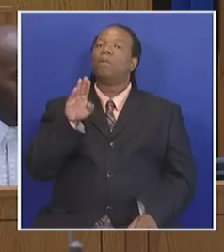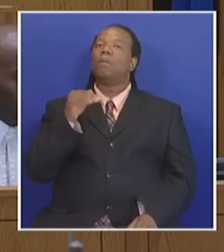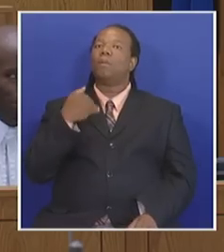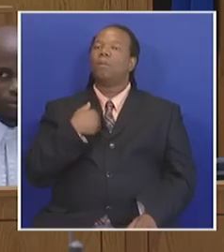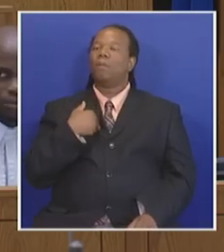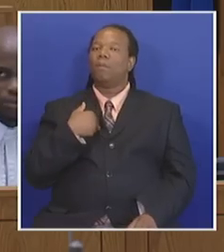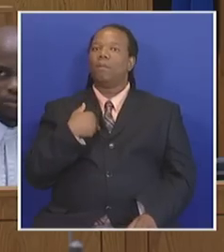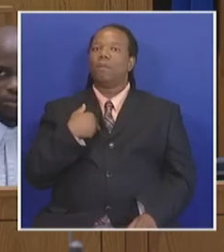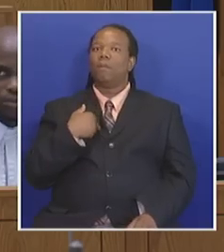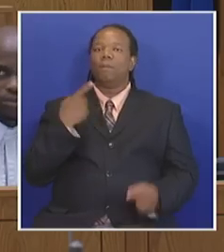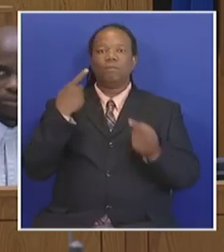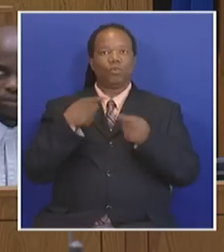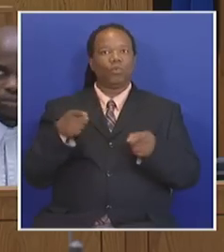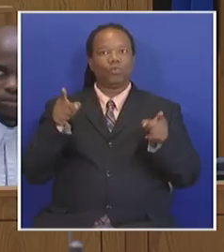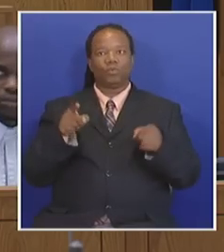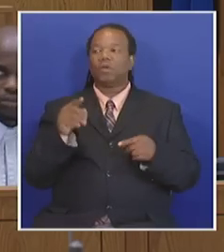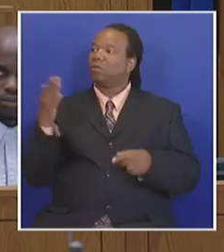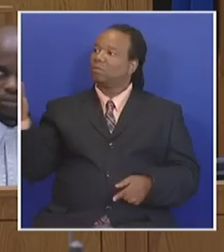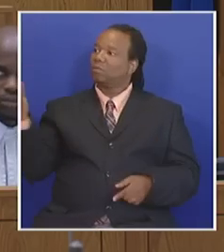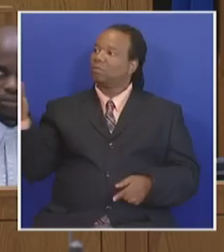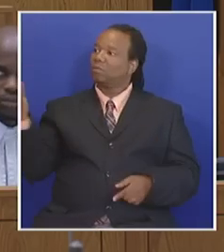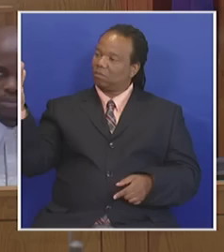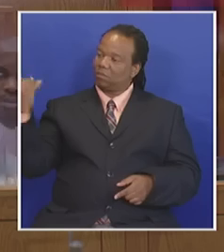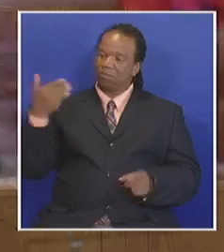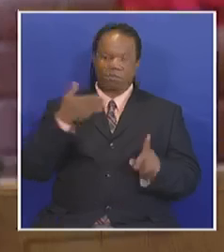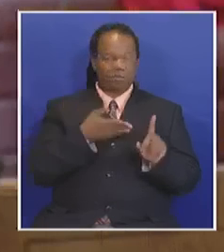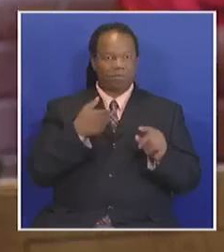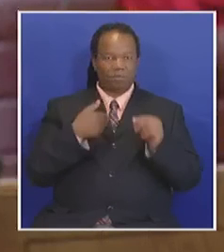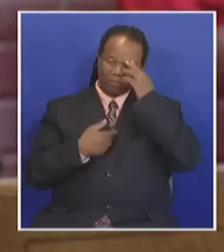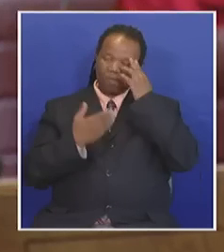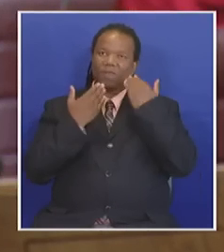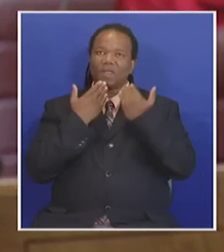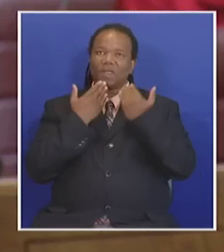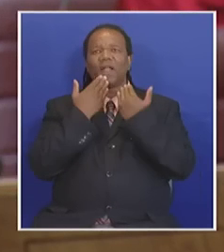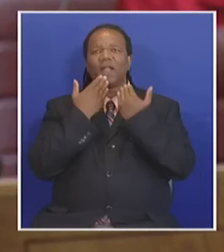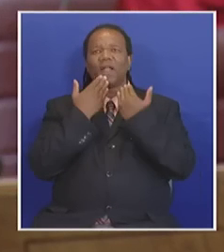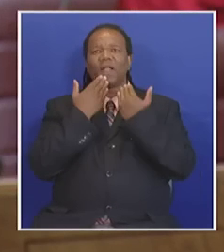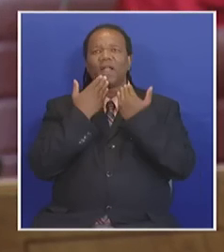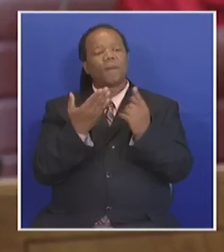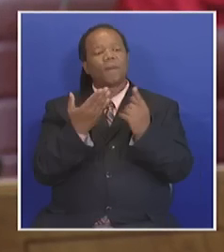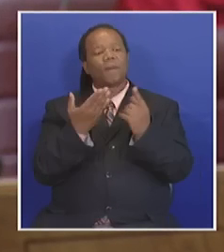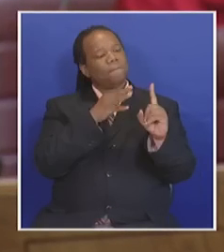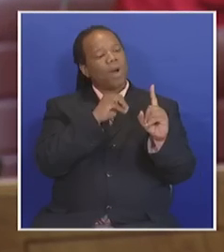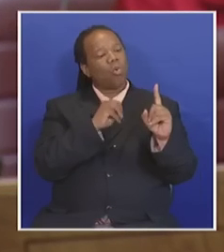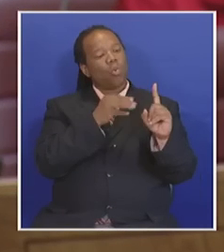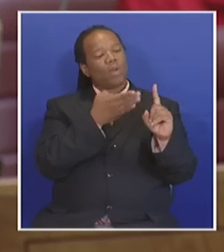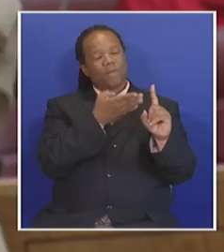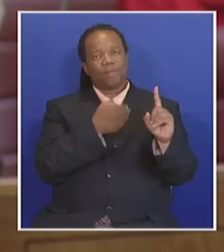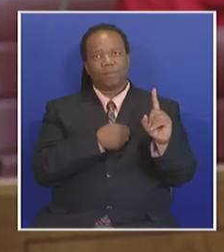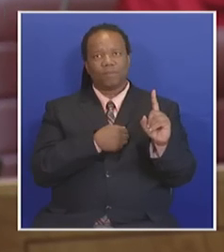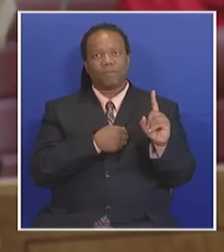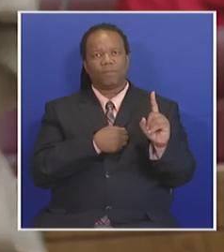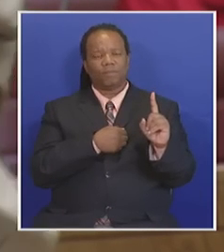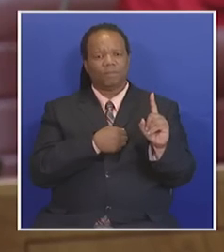Chair. Your question, please, sir. Thank you very much, Honorable Makue. Will